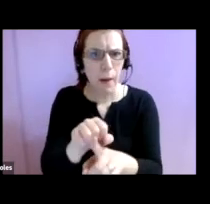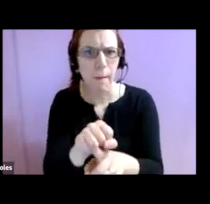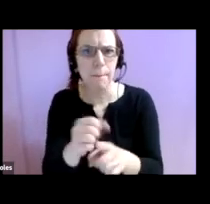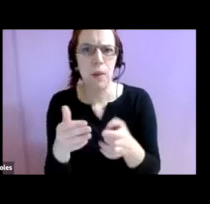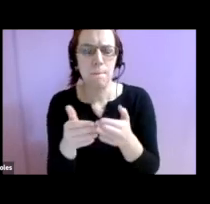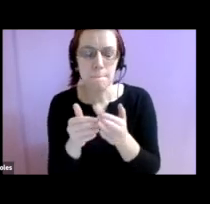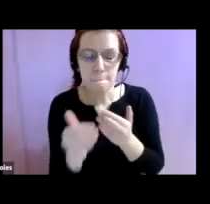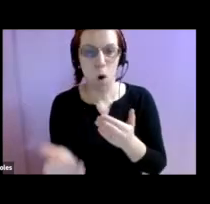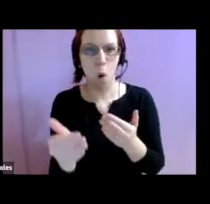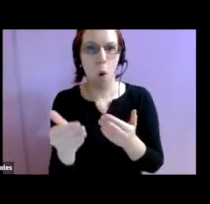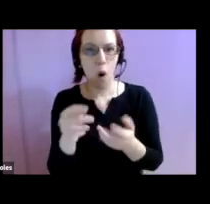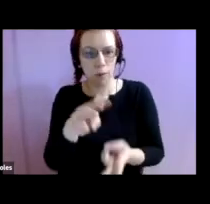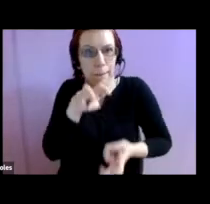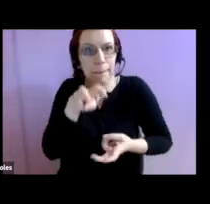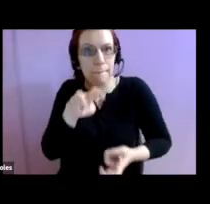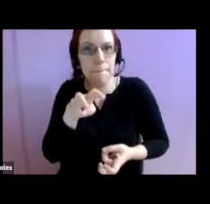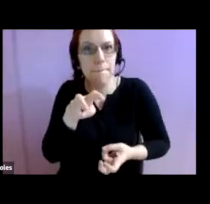observing run. So our